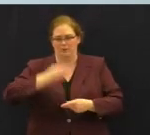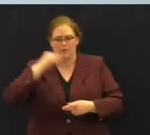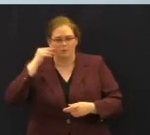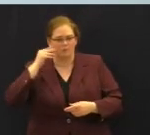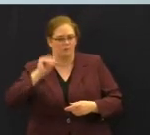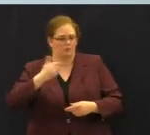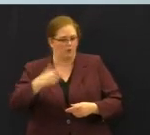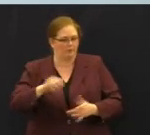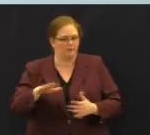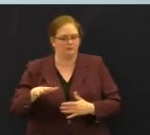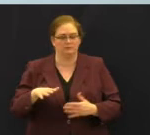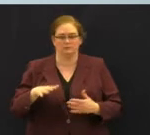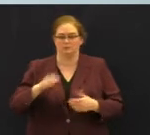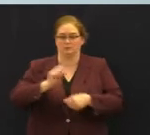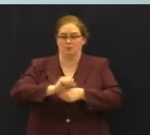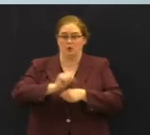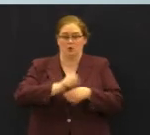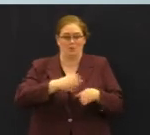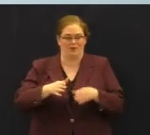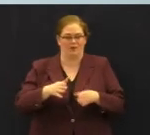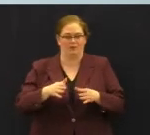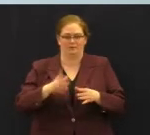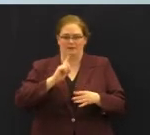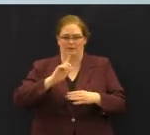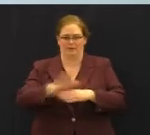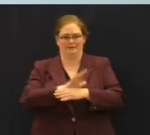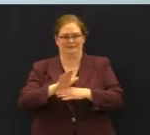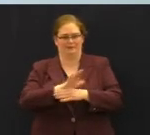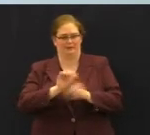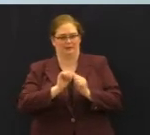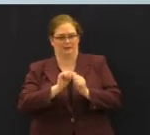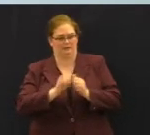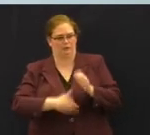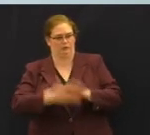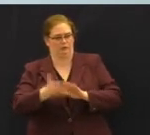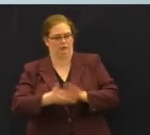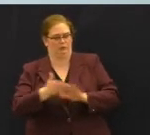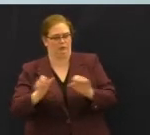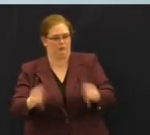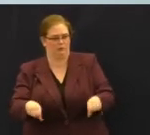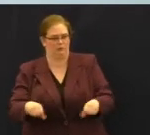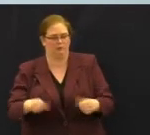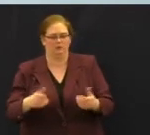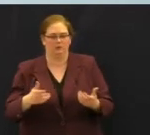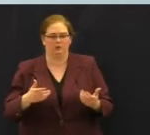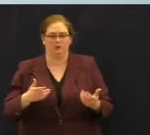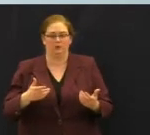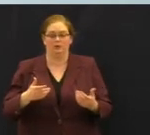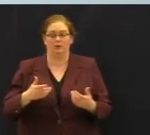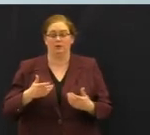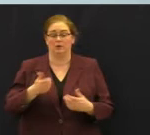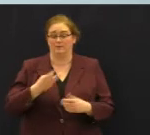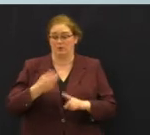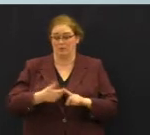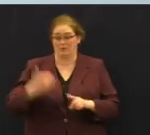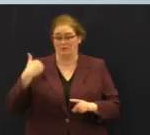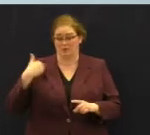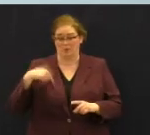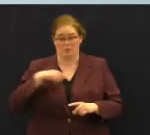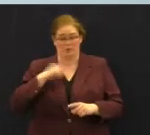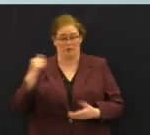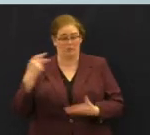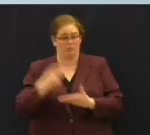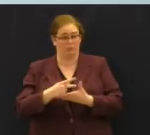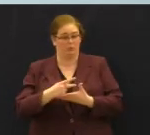to make sure that businesses can continue to function, A few months ago, we approved